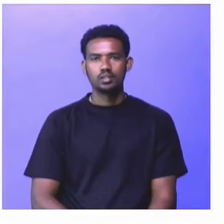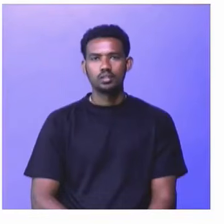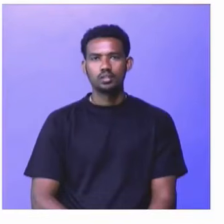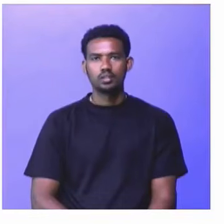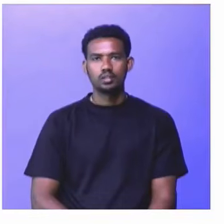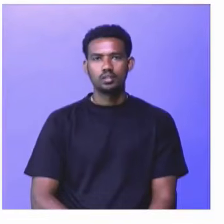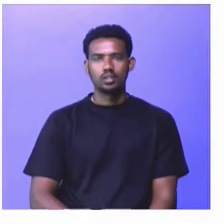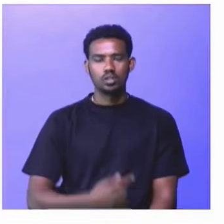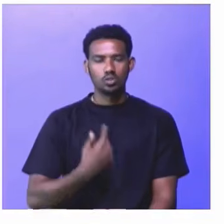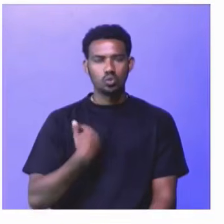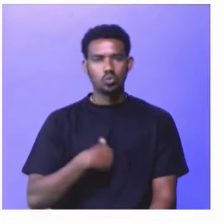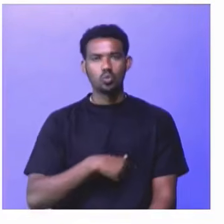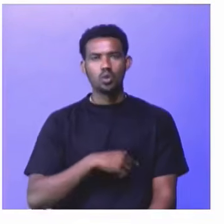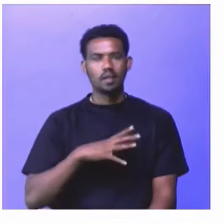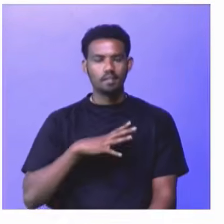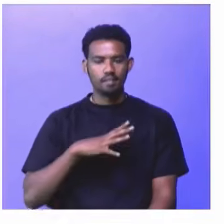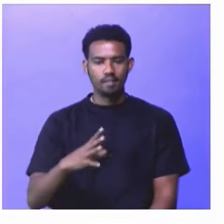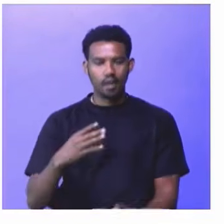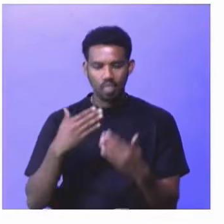Thank you.